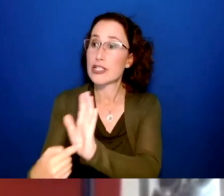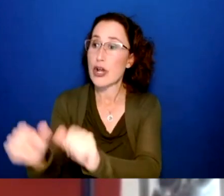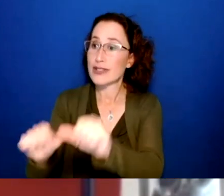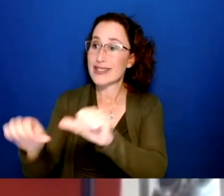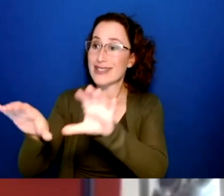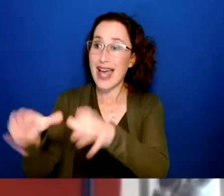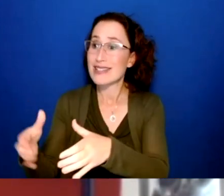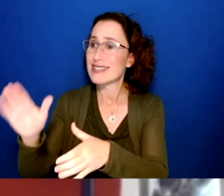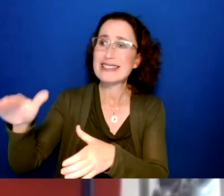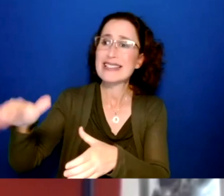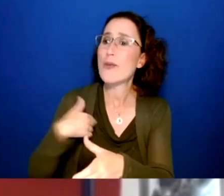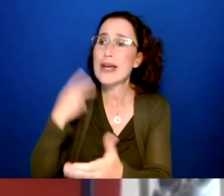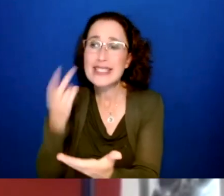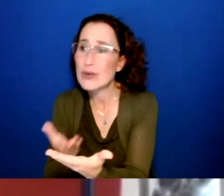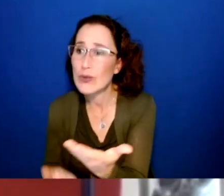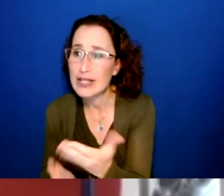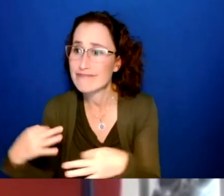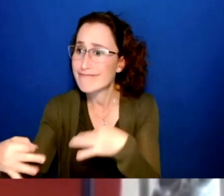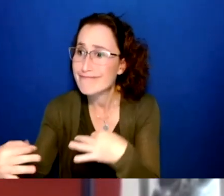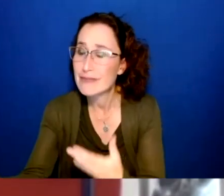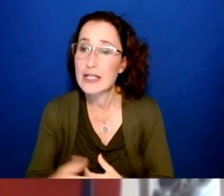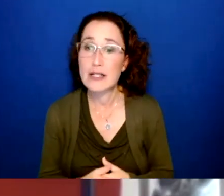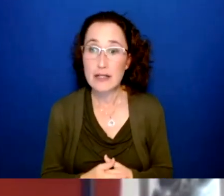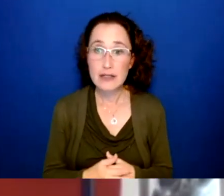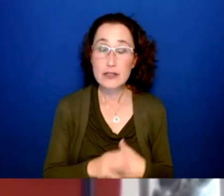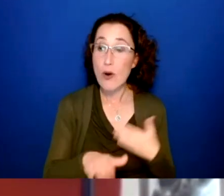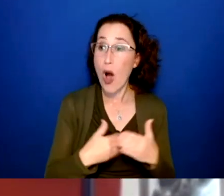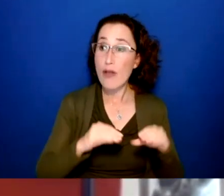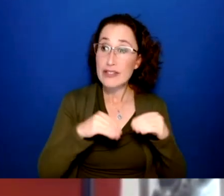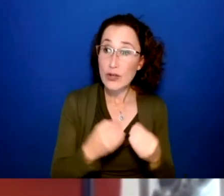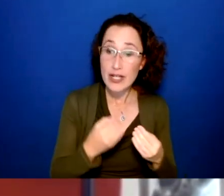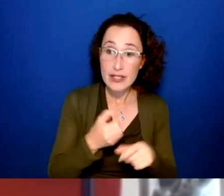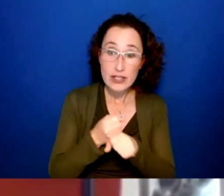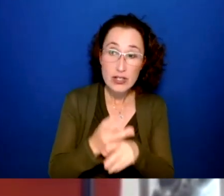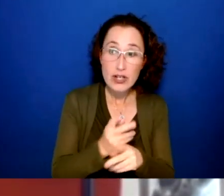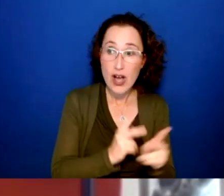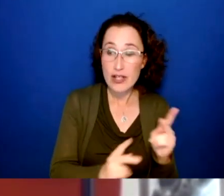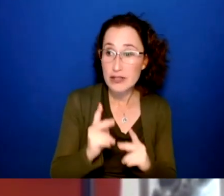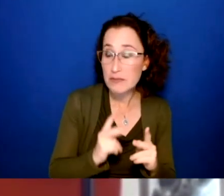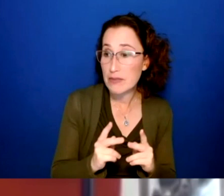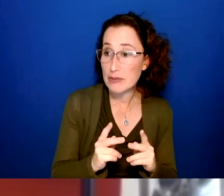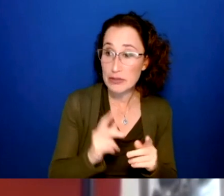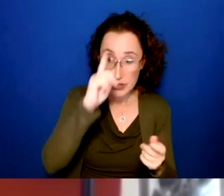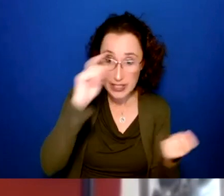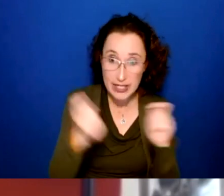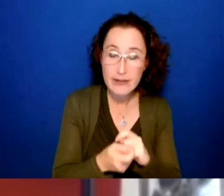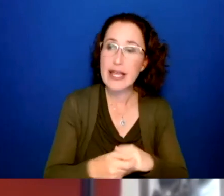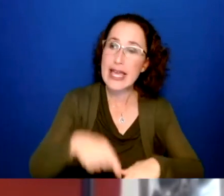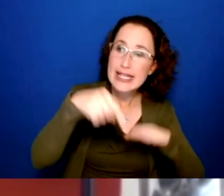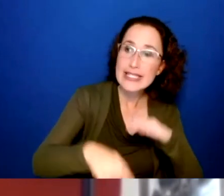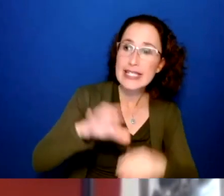I ventured out and met all these organizations who changed people's minds professionally, street epistemology and deep canvassing